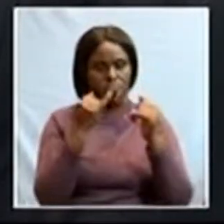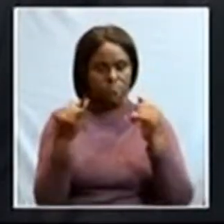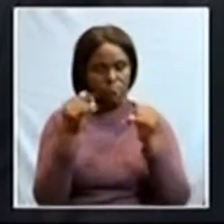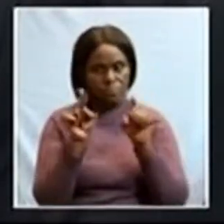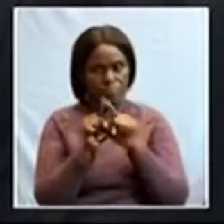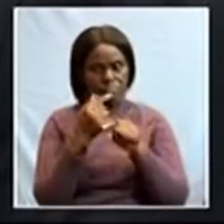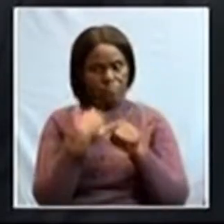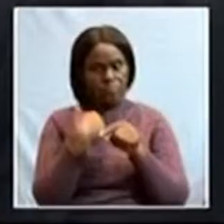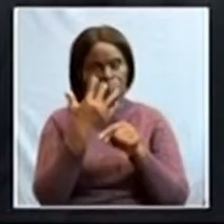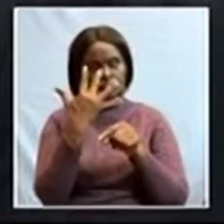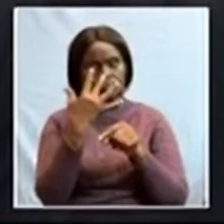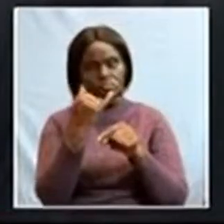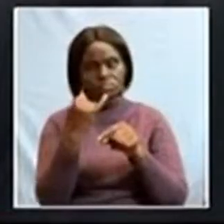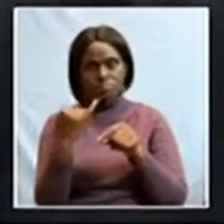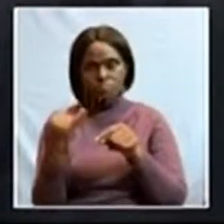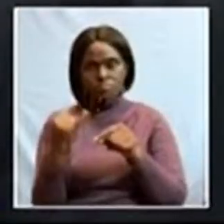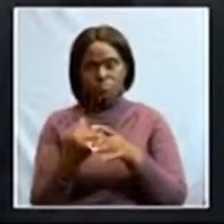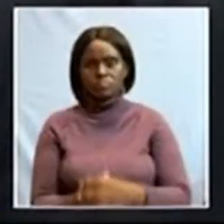5 items